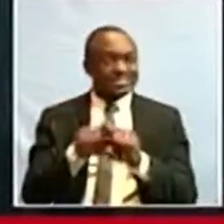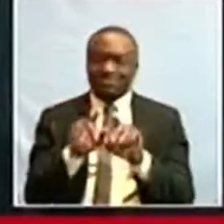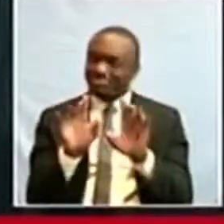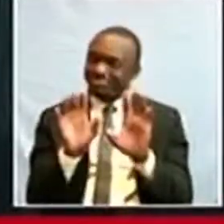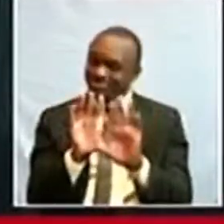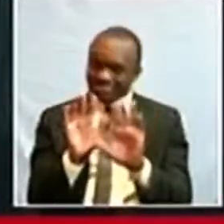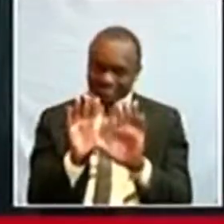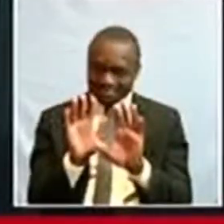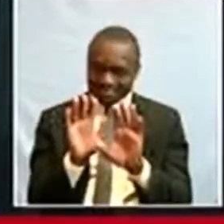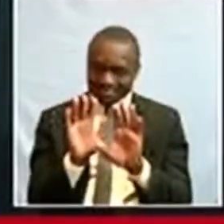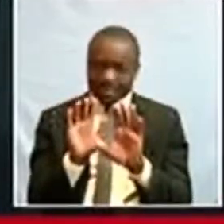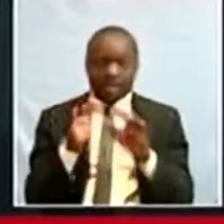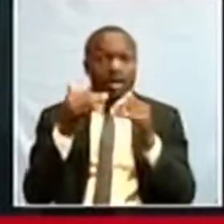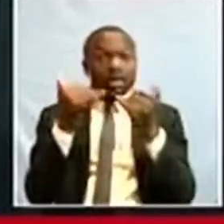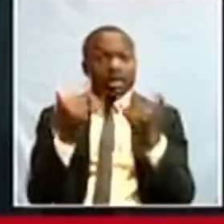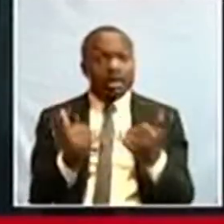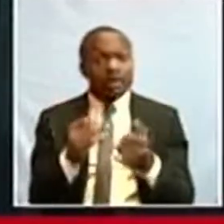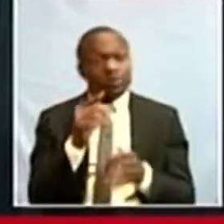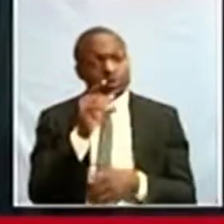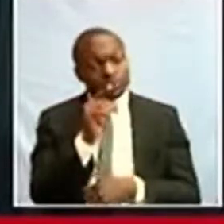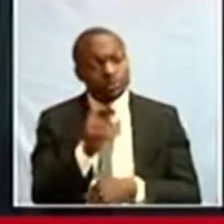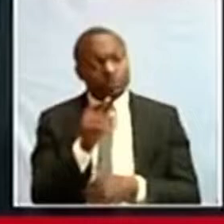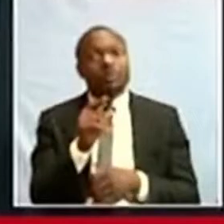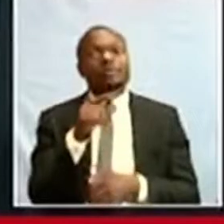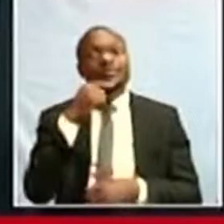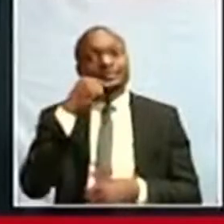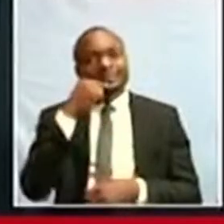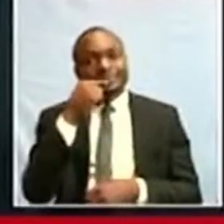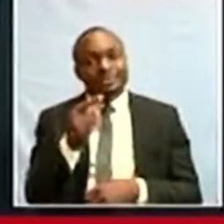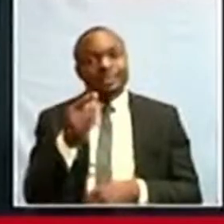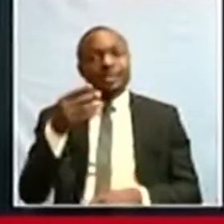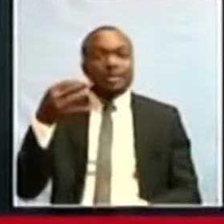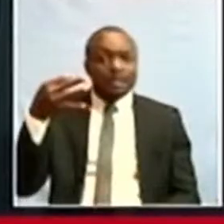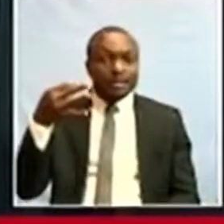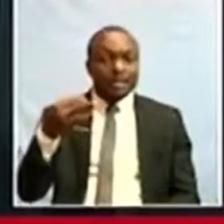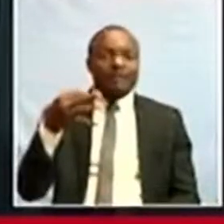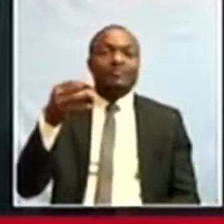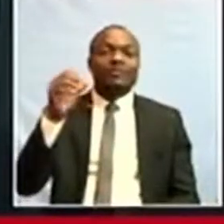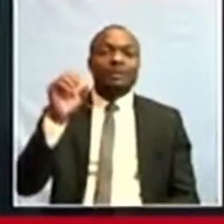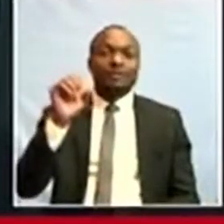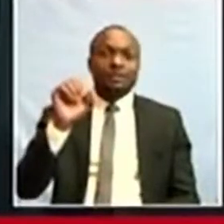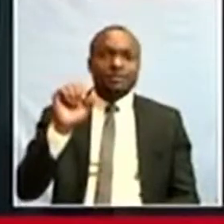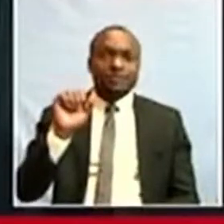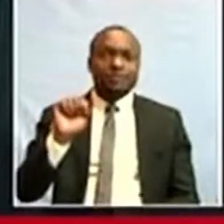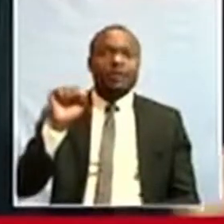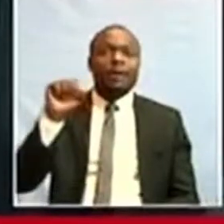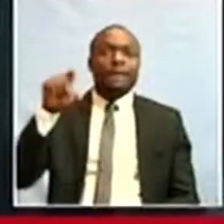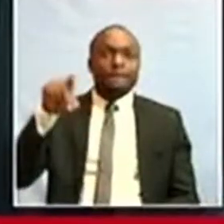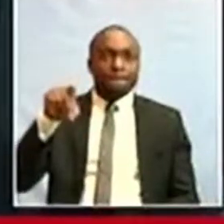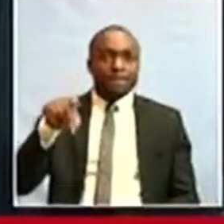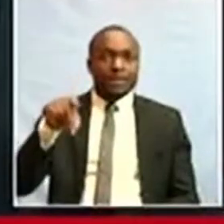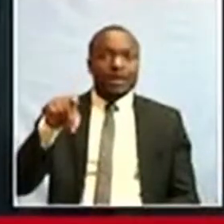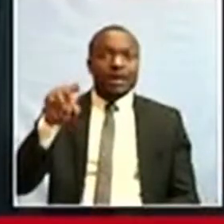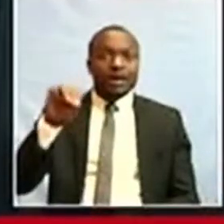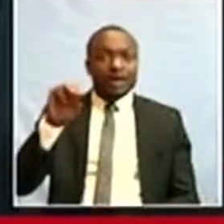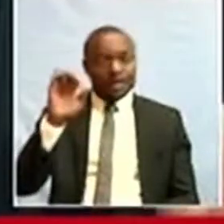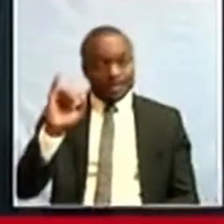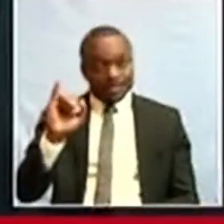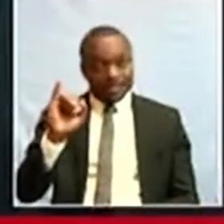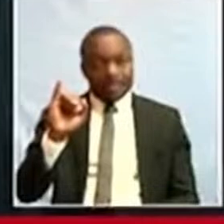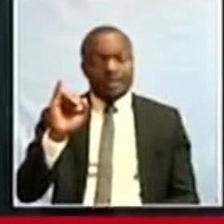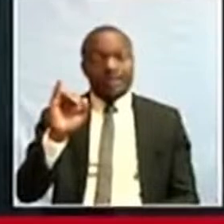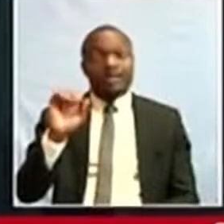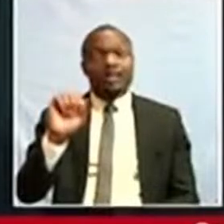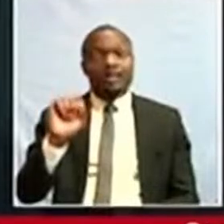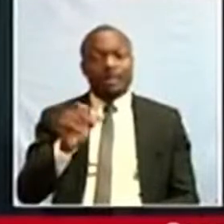integrated. So now you are talking about the FSP-MIS, once fully implemented, will be integrated with the FISIP